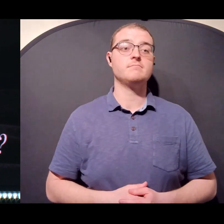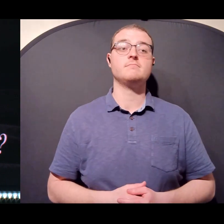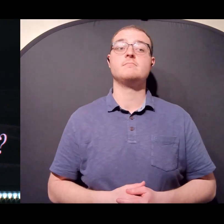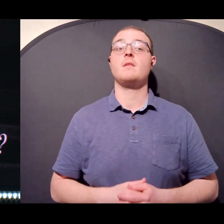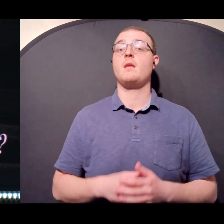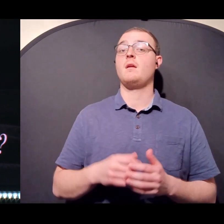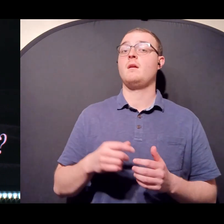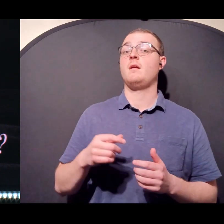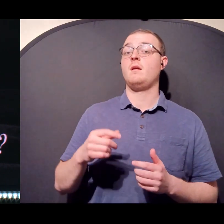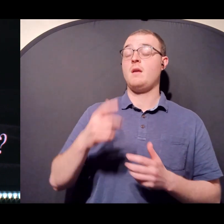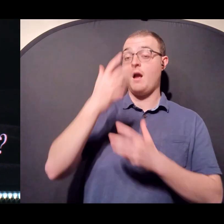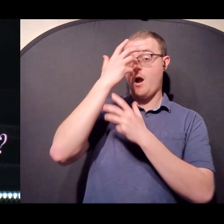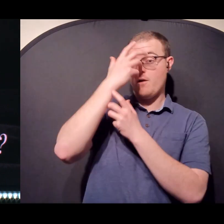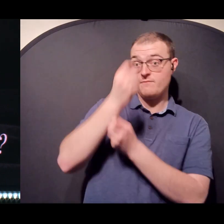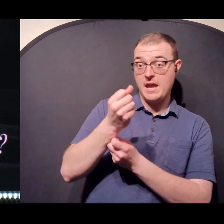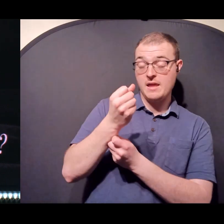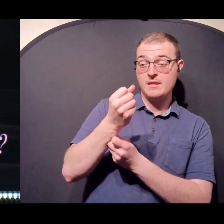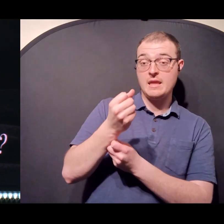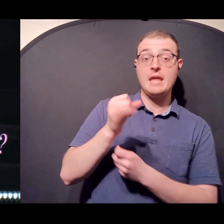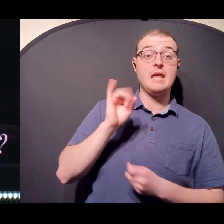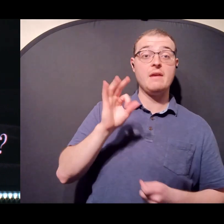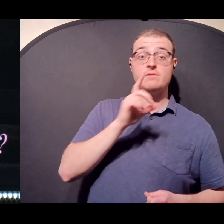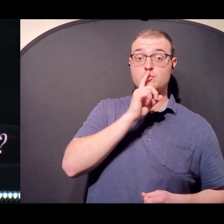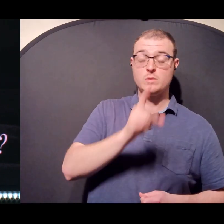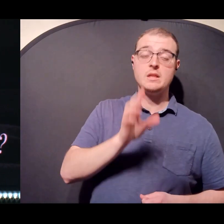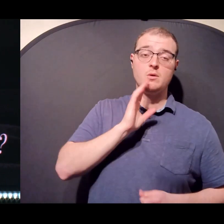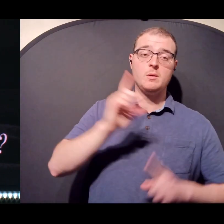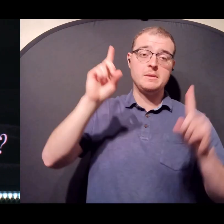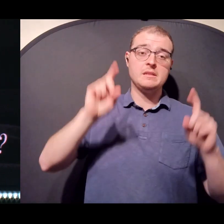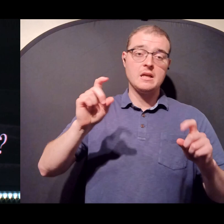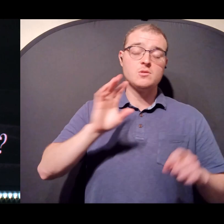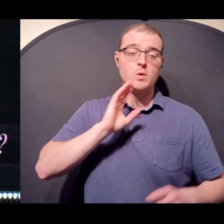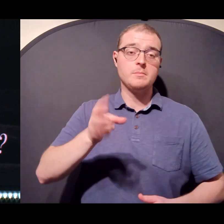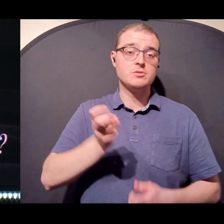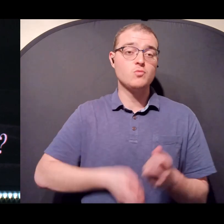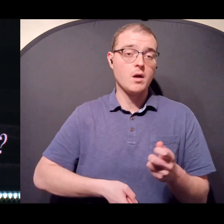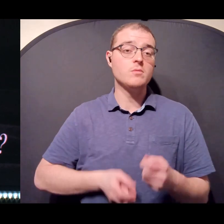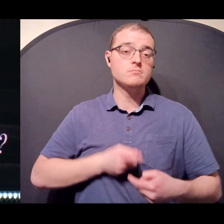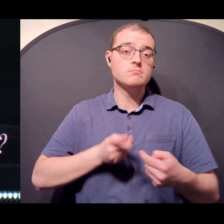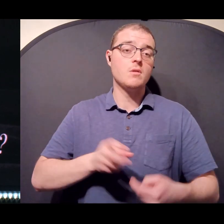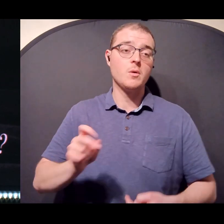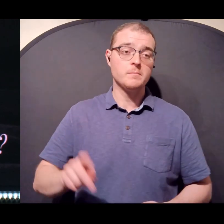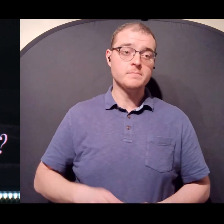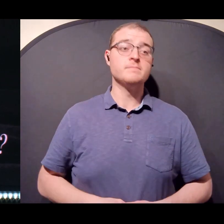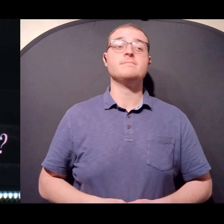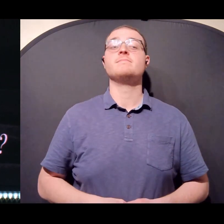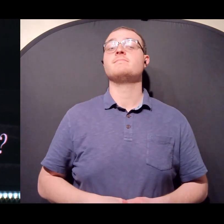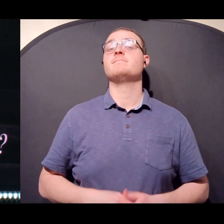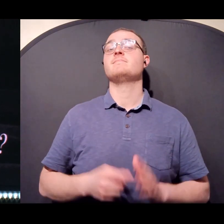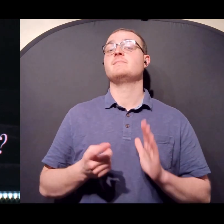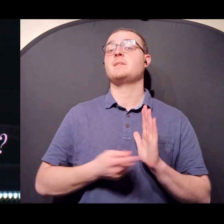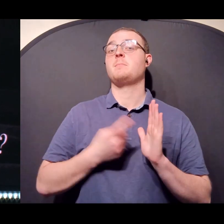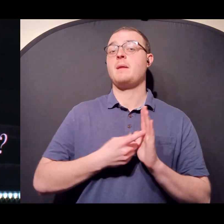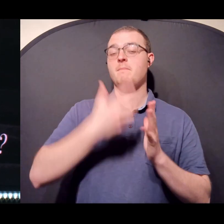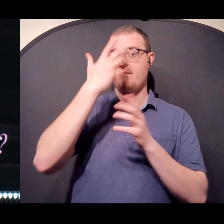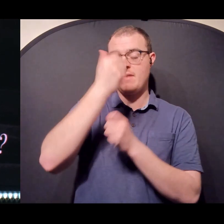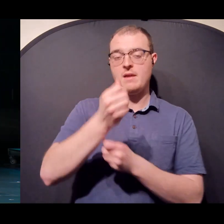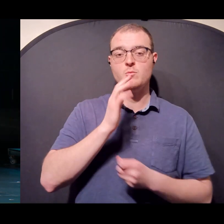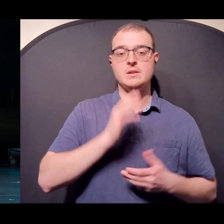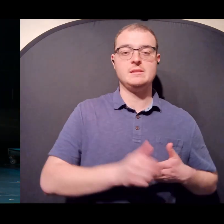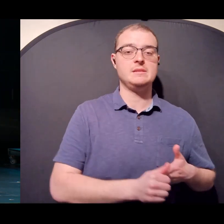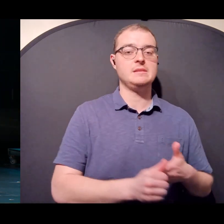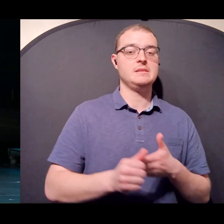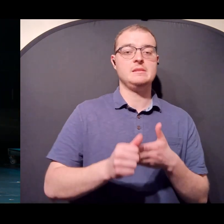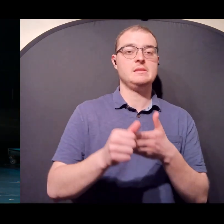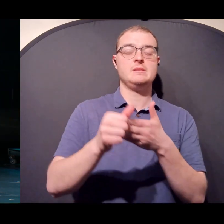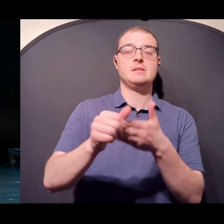Faith requires that we move beyond my limited understanding for the potential of reaching God's best. That takes sacrifice. Here's the third thing. Faith leads